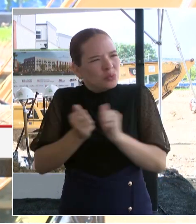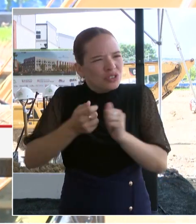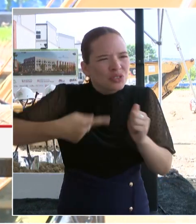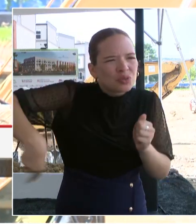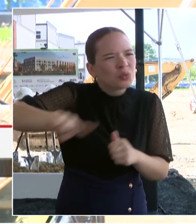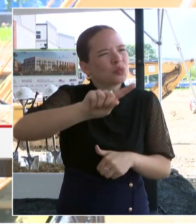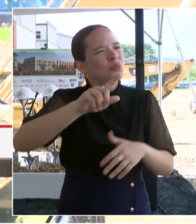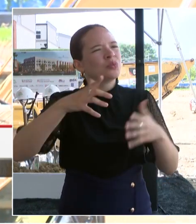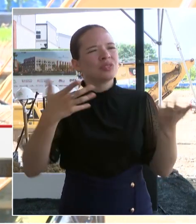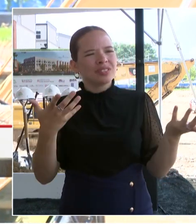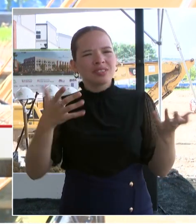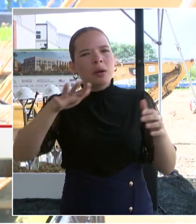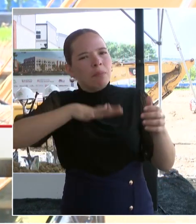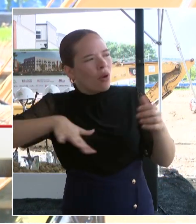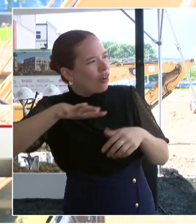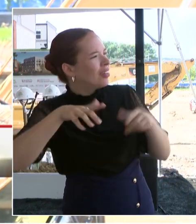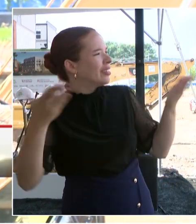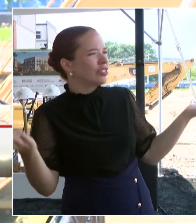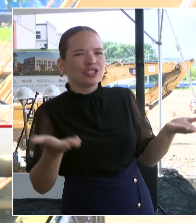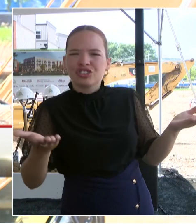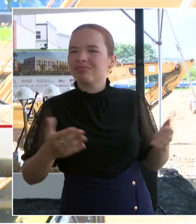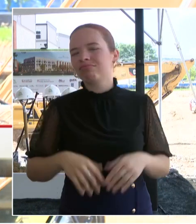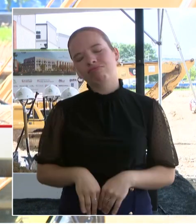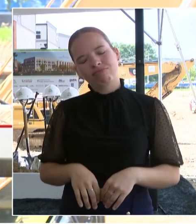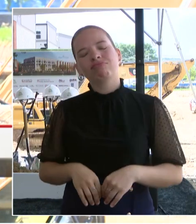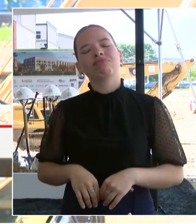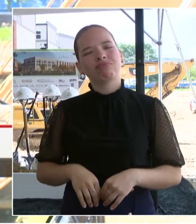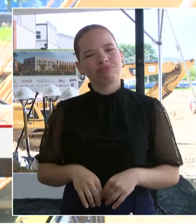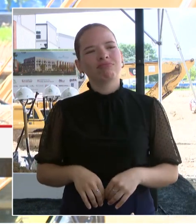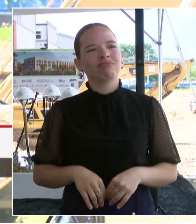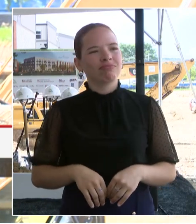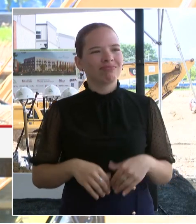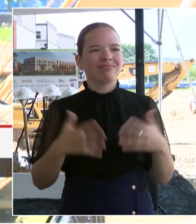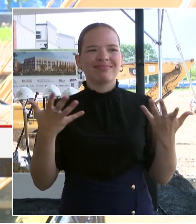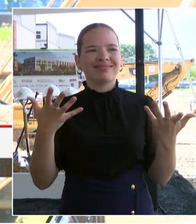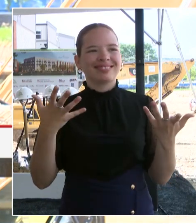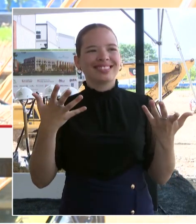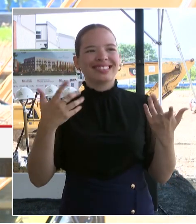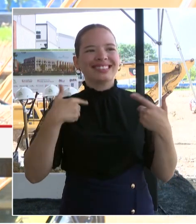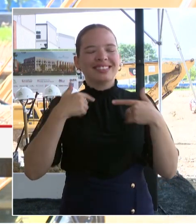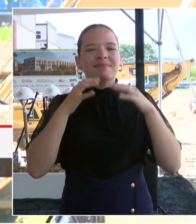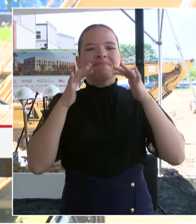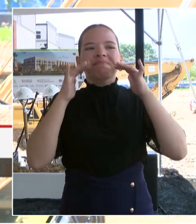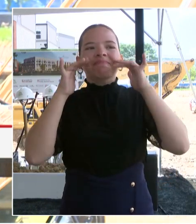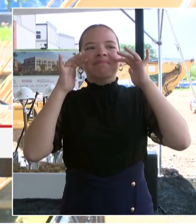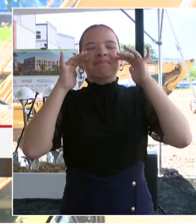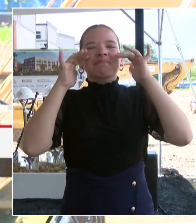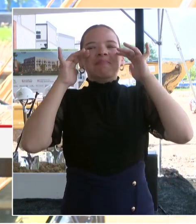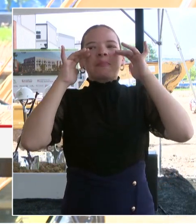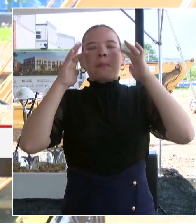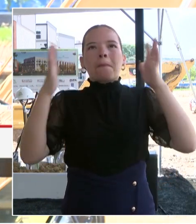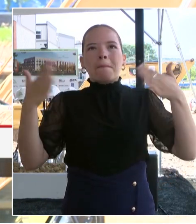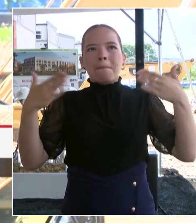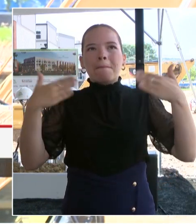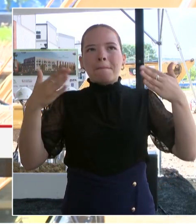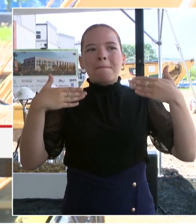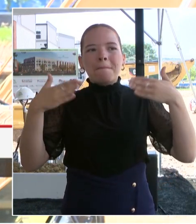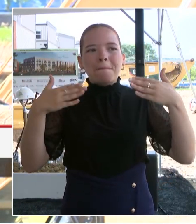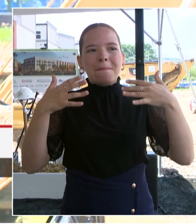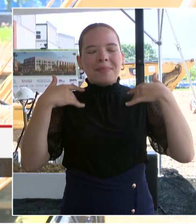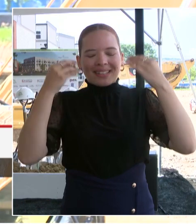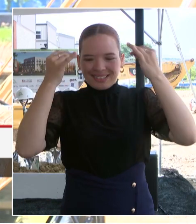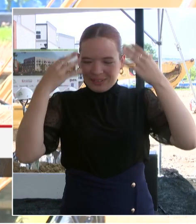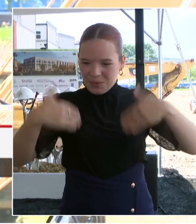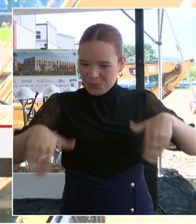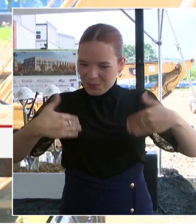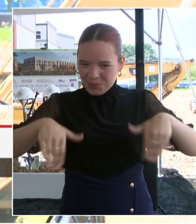And I always seem to have to fight back tears when I think about the last 20 years